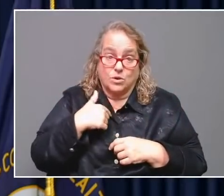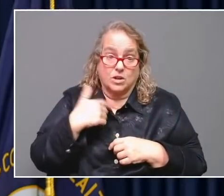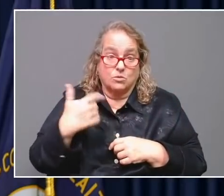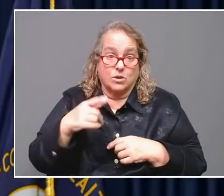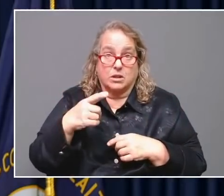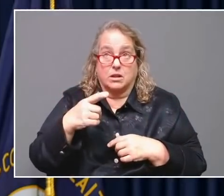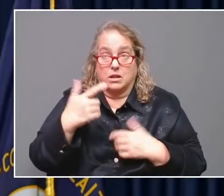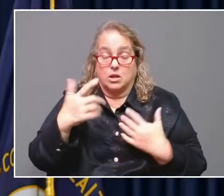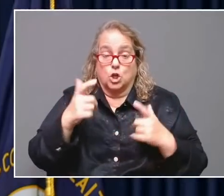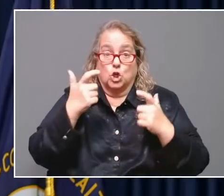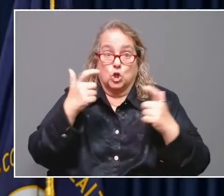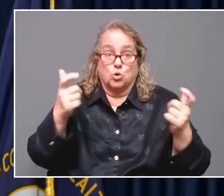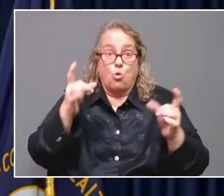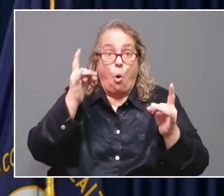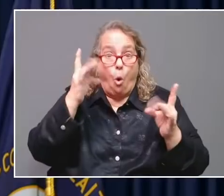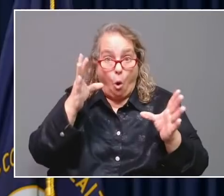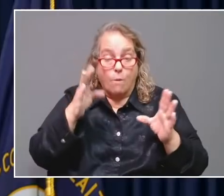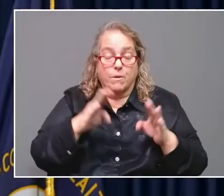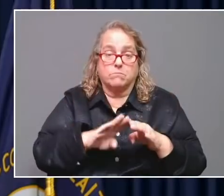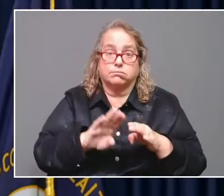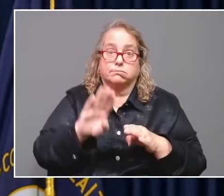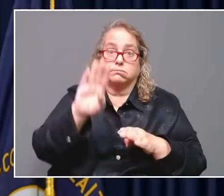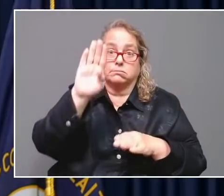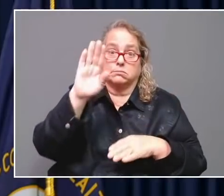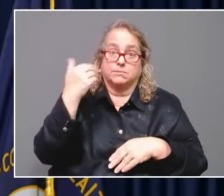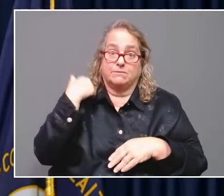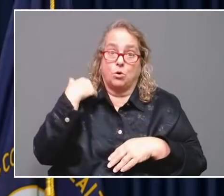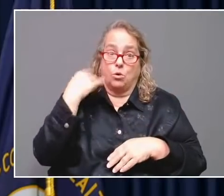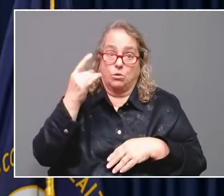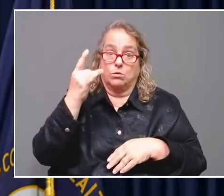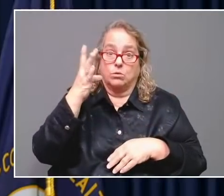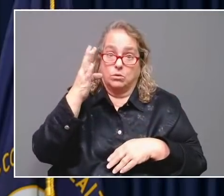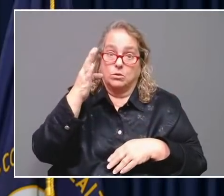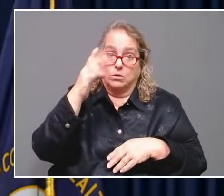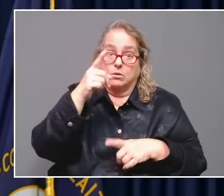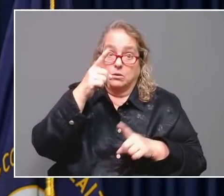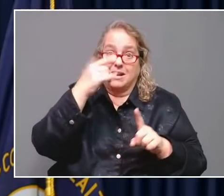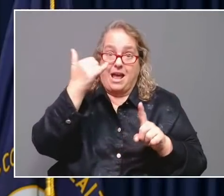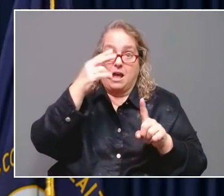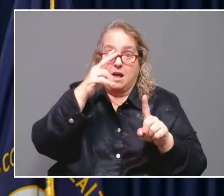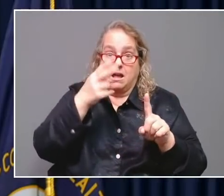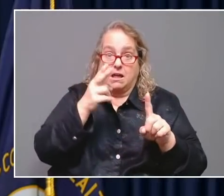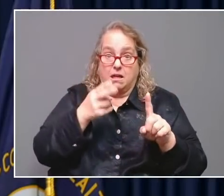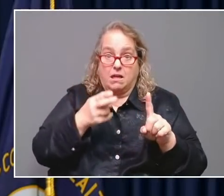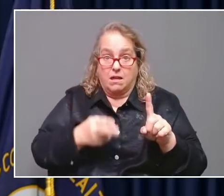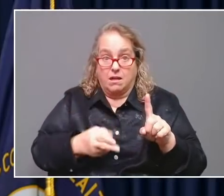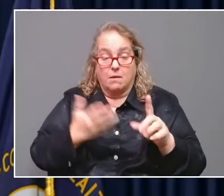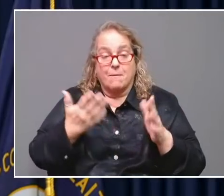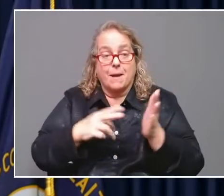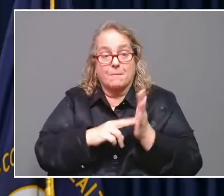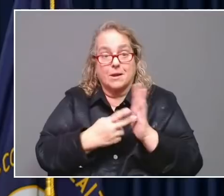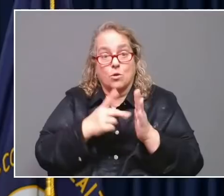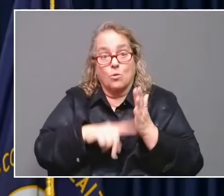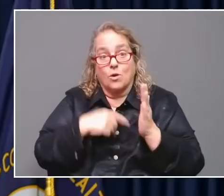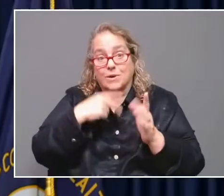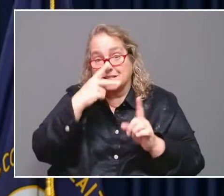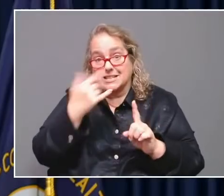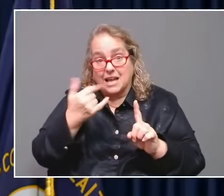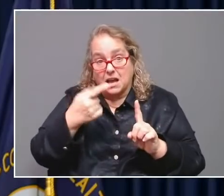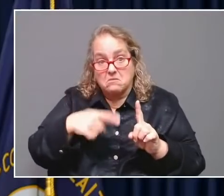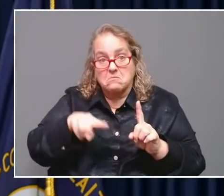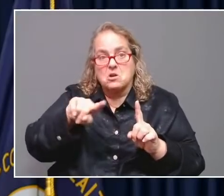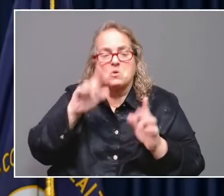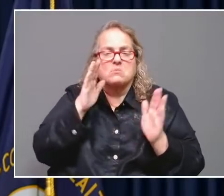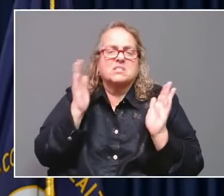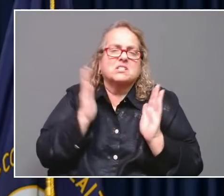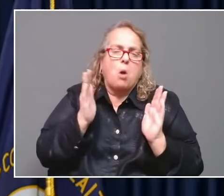an awful increase, which we had before, the exponential increase, may mean that whatever escalation we're seeing right now will be smaller. It would be